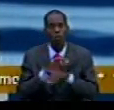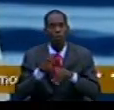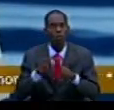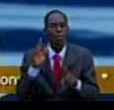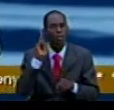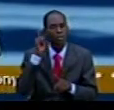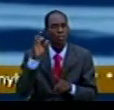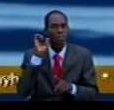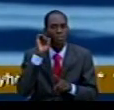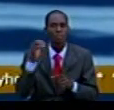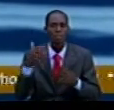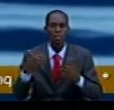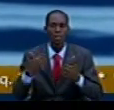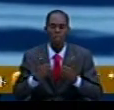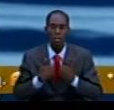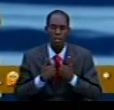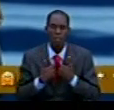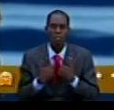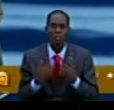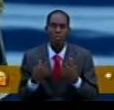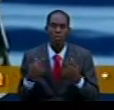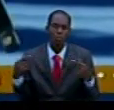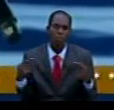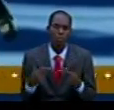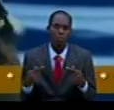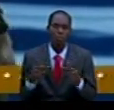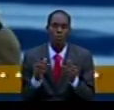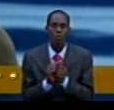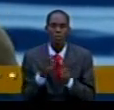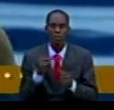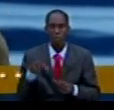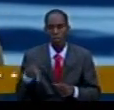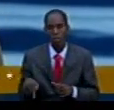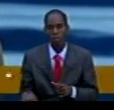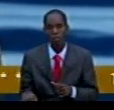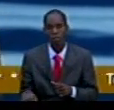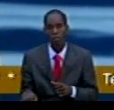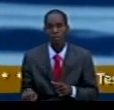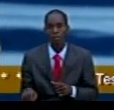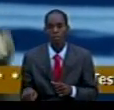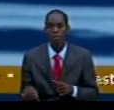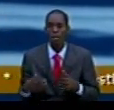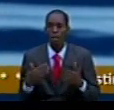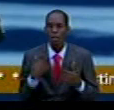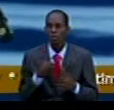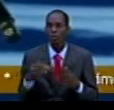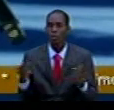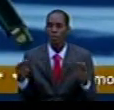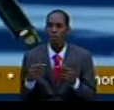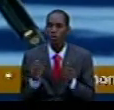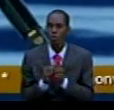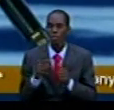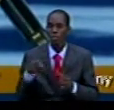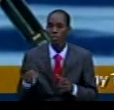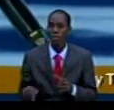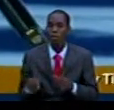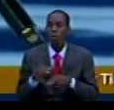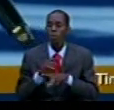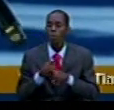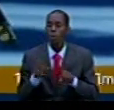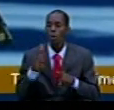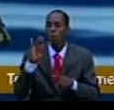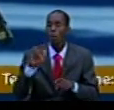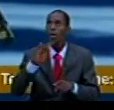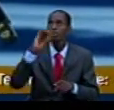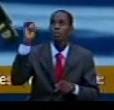I've been having pains with the leg. I've been having pains. But by the grace of God, after